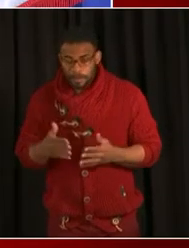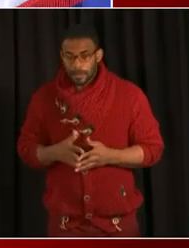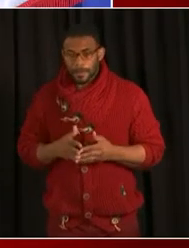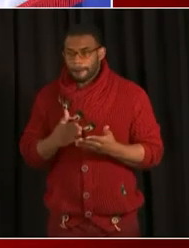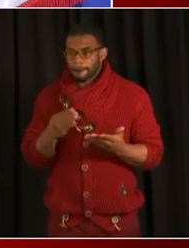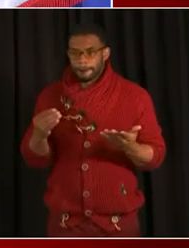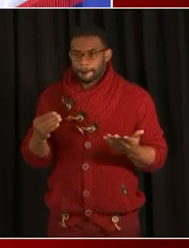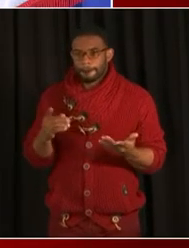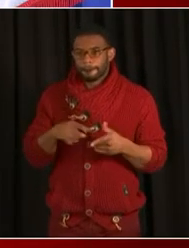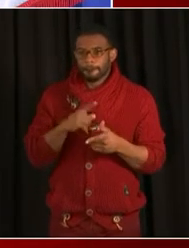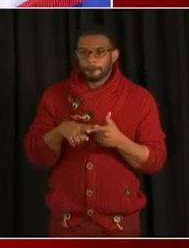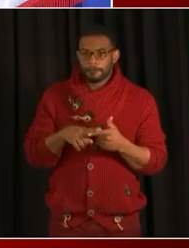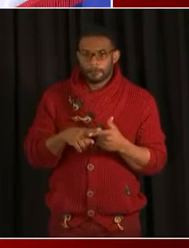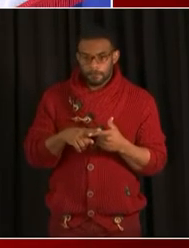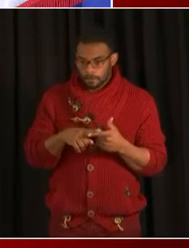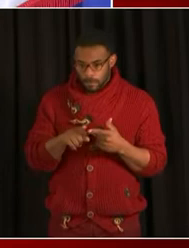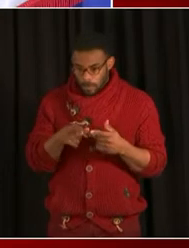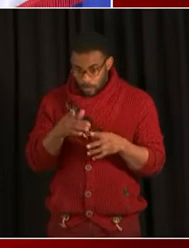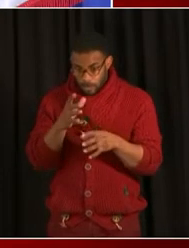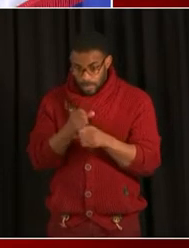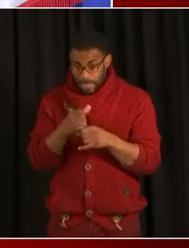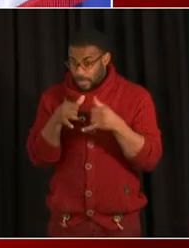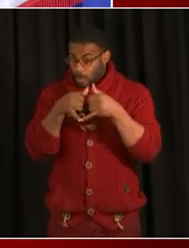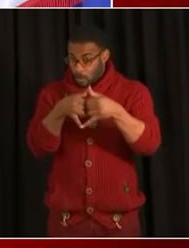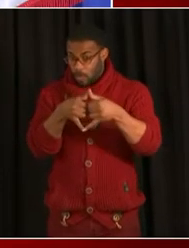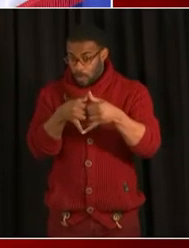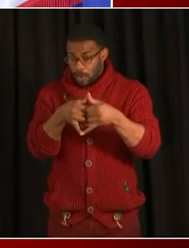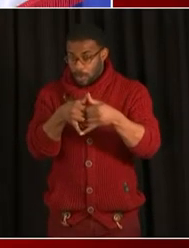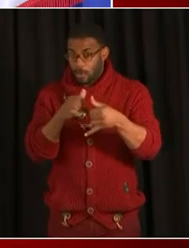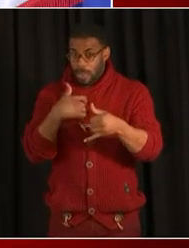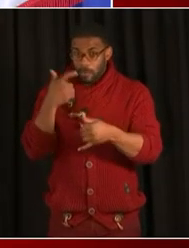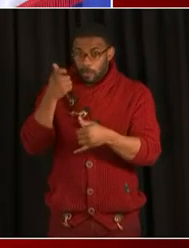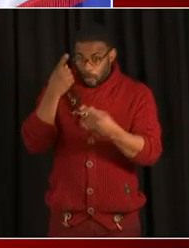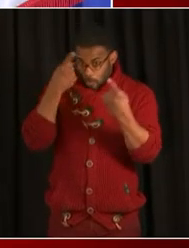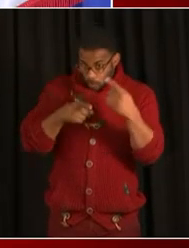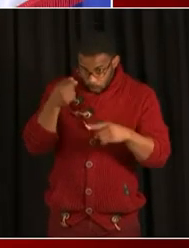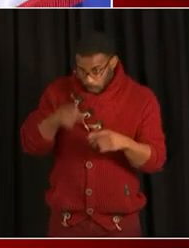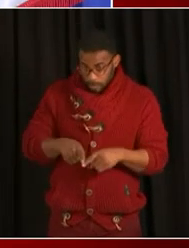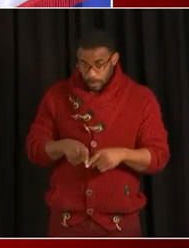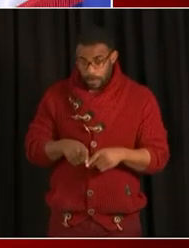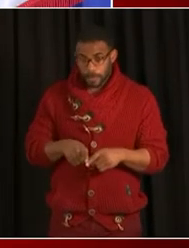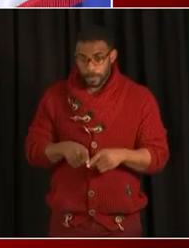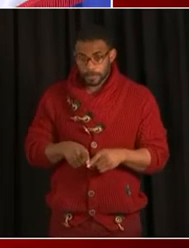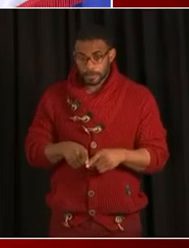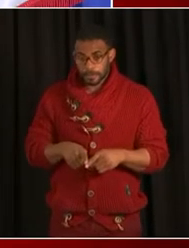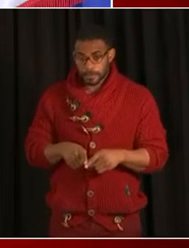information, and then when you get that award, and we have a grant agreement,